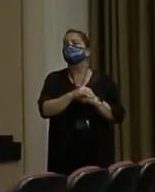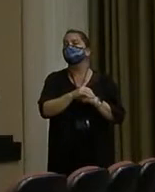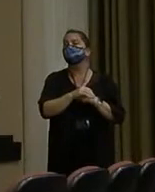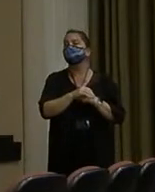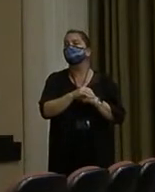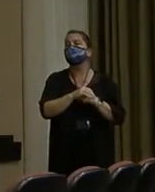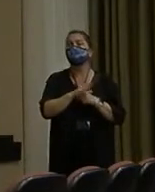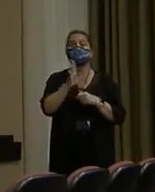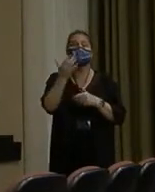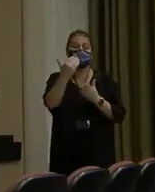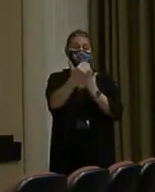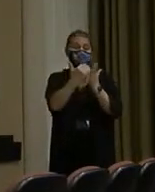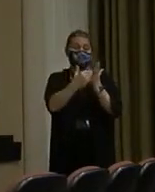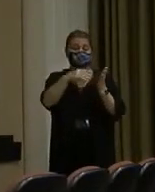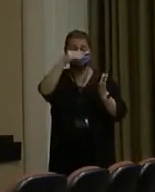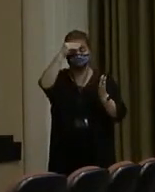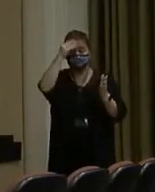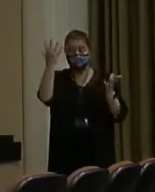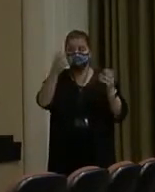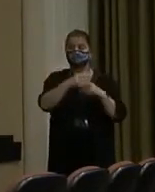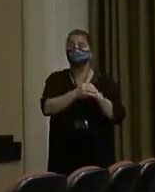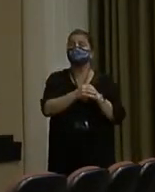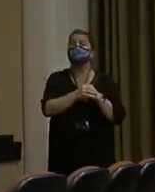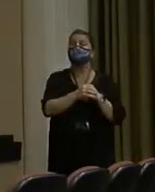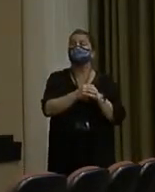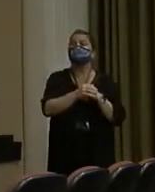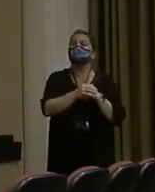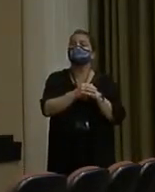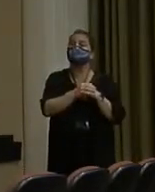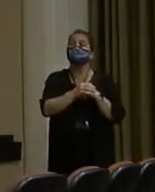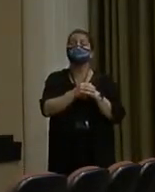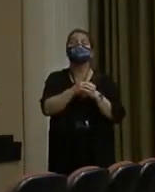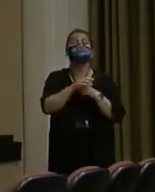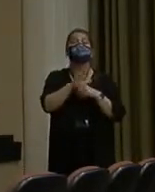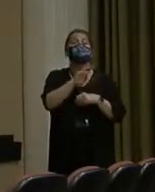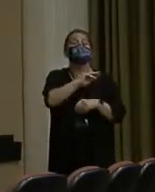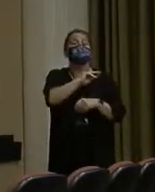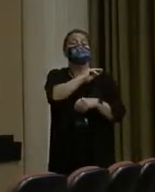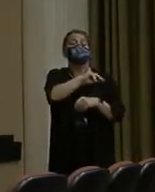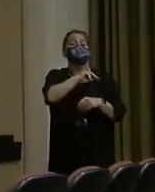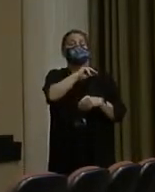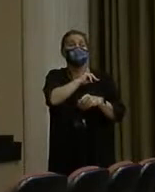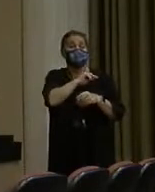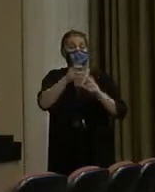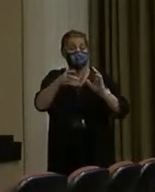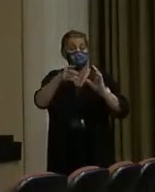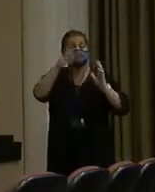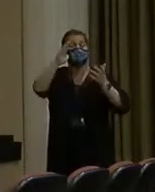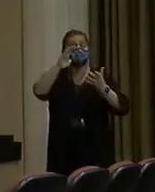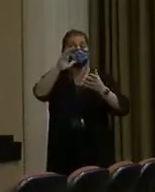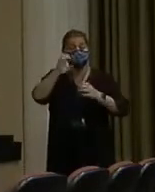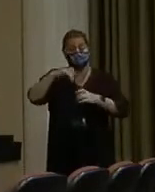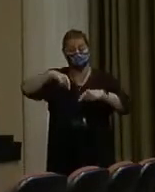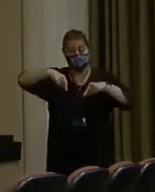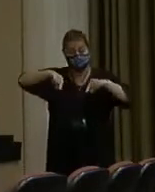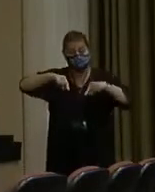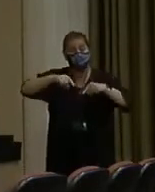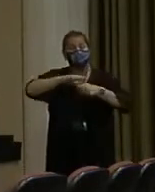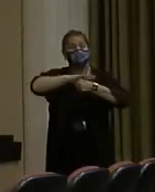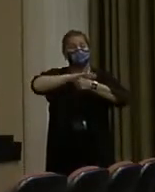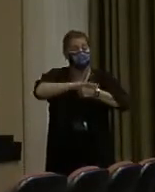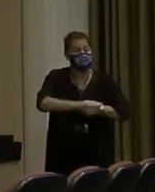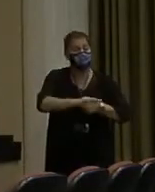your lessons learned. My lessons learned. Moral distress and added anxiety were produced by